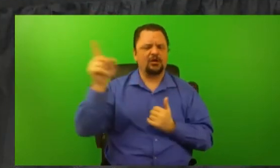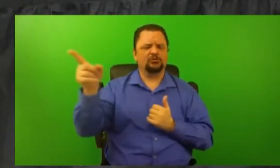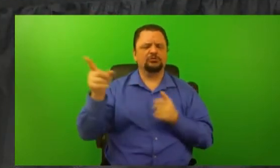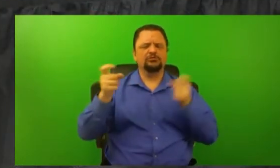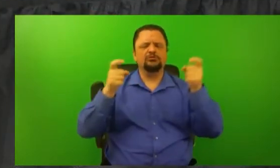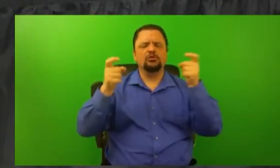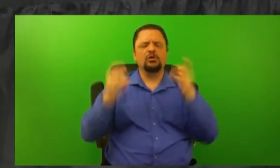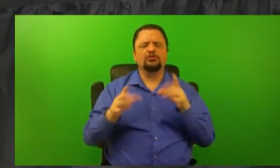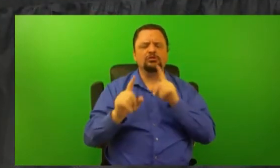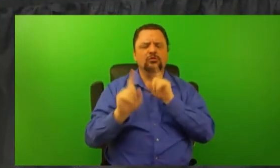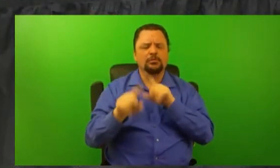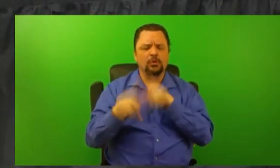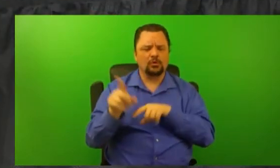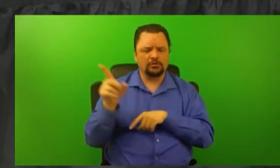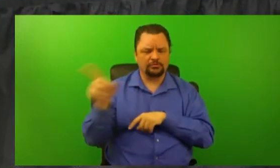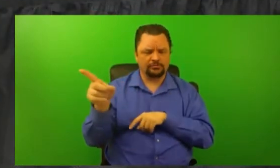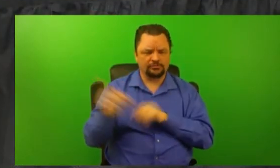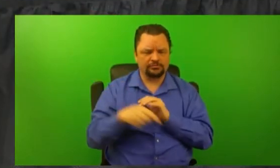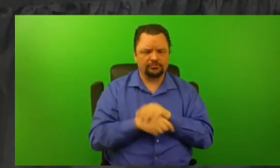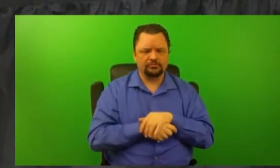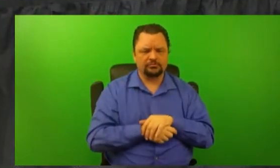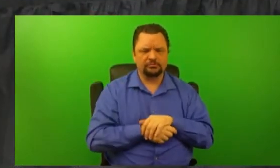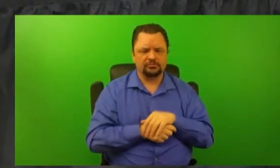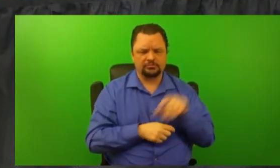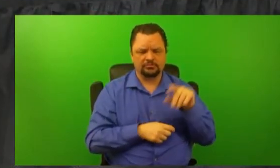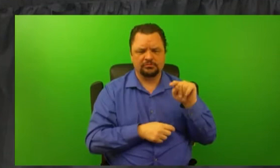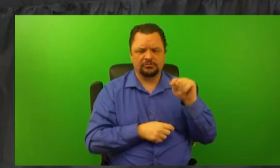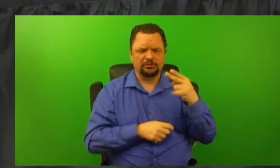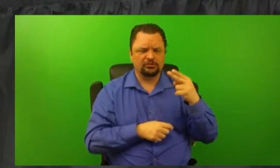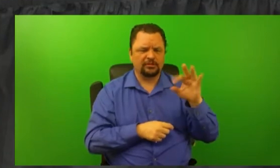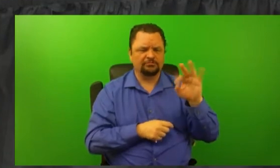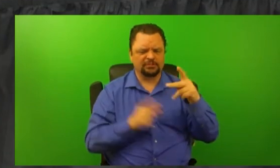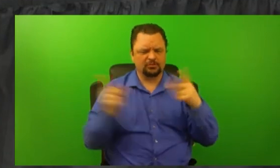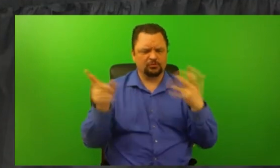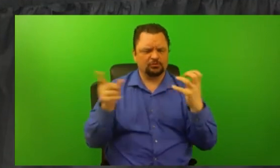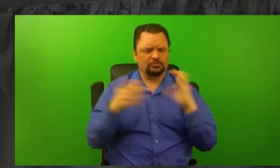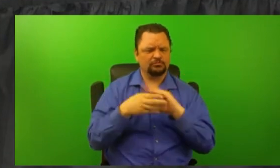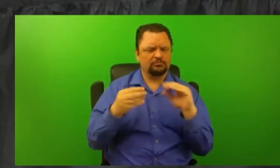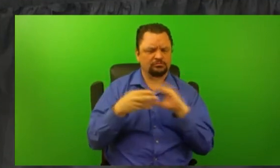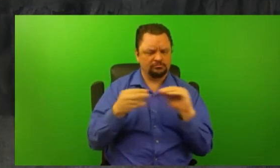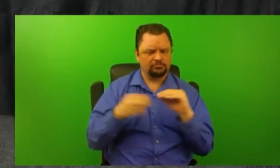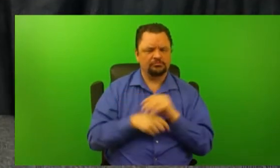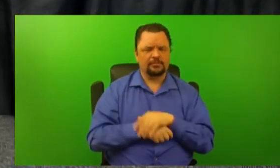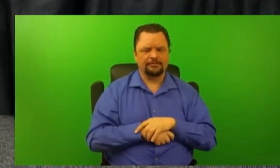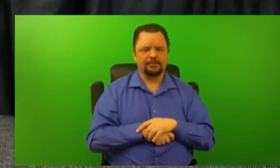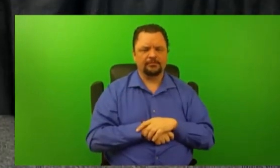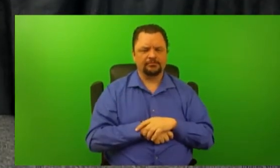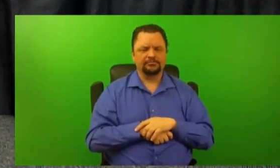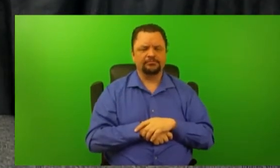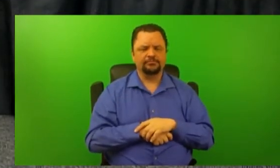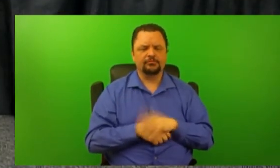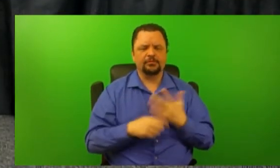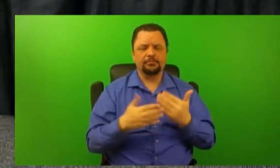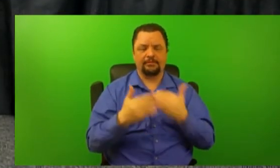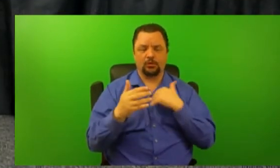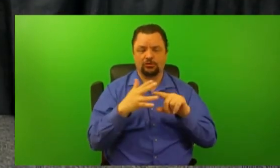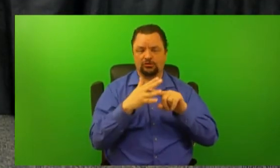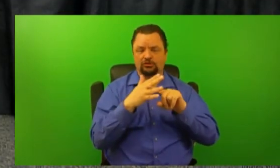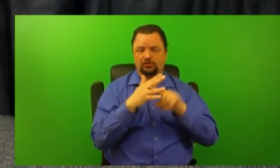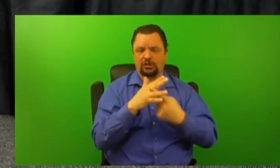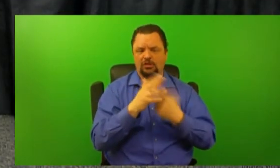Before we go into that section, we do have an update on our school guidance from Haley Zachary, who is our communicable disease program